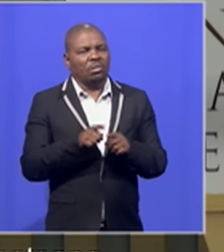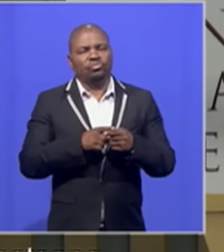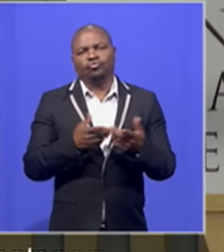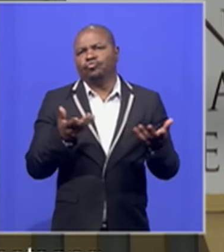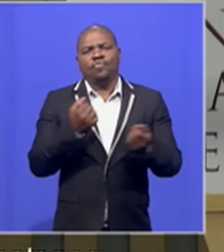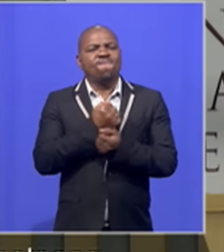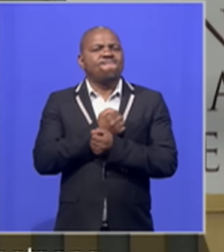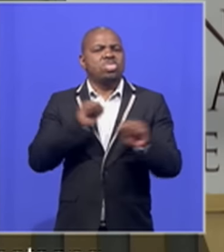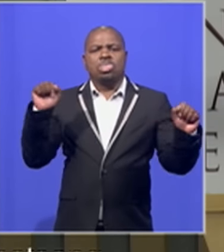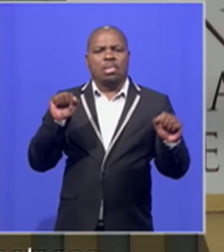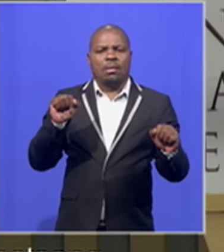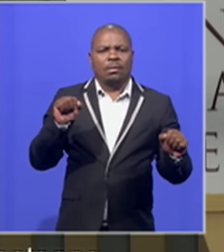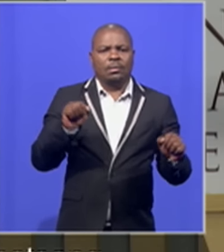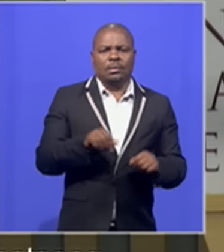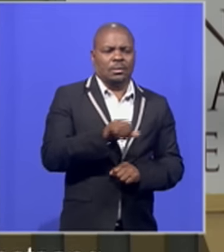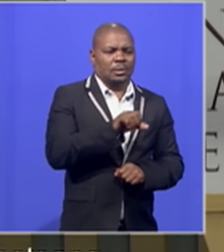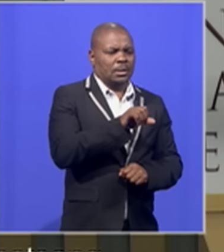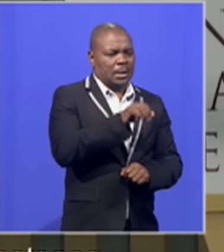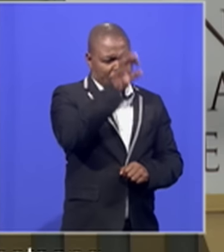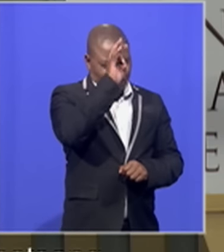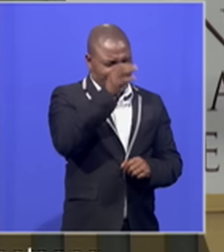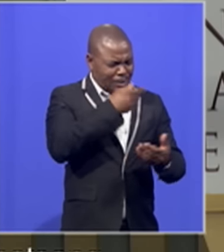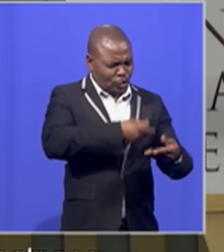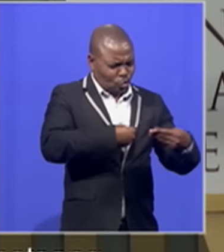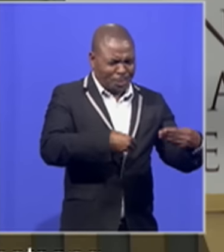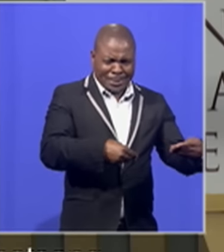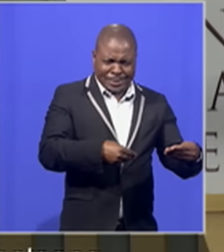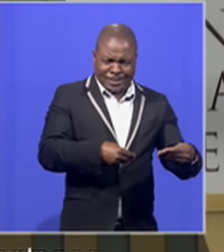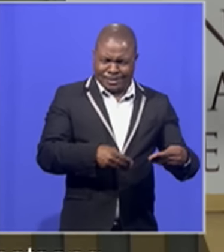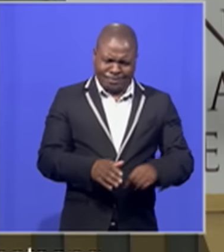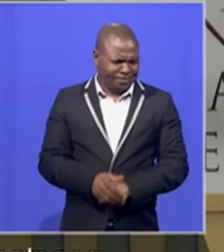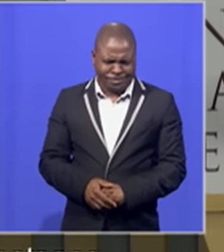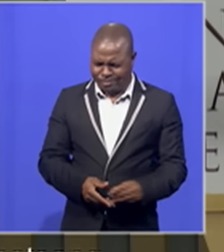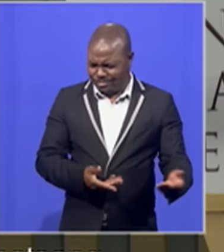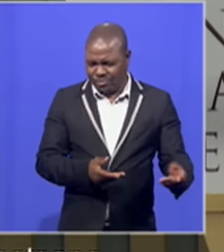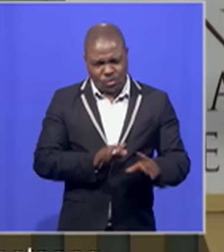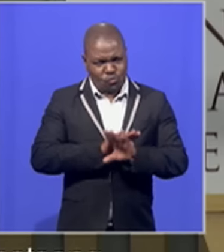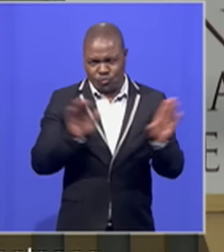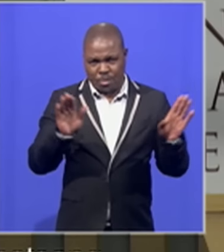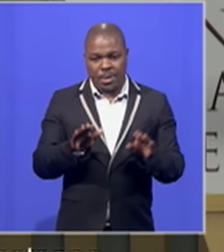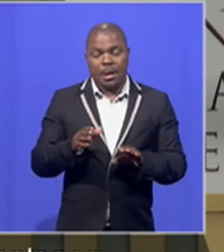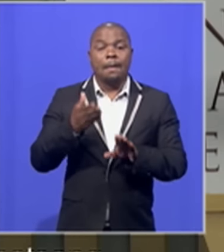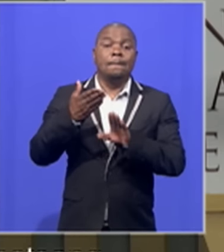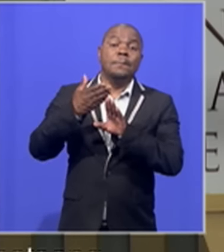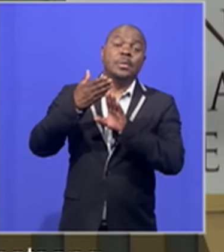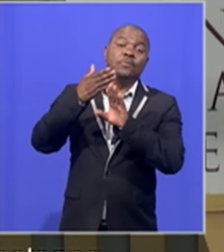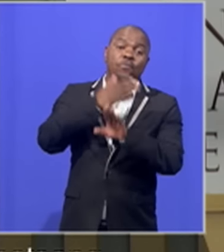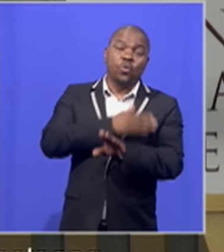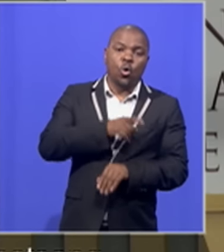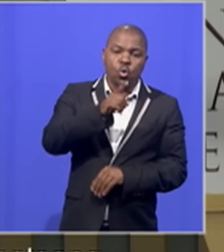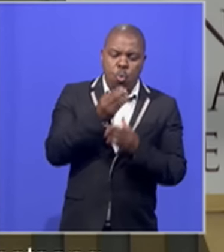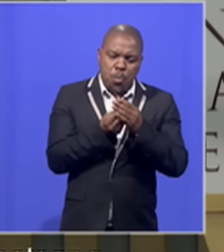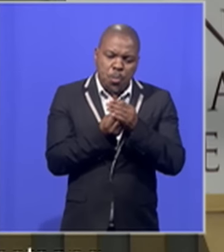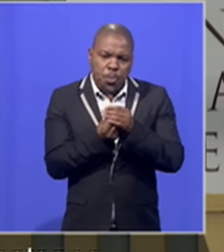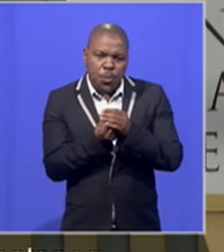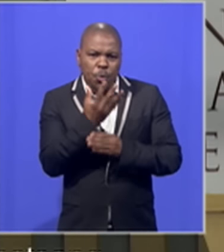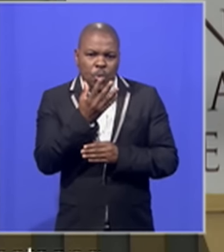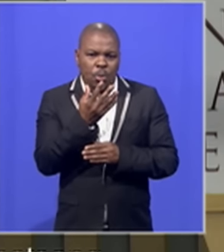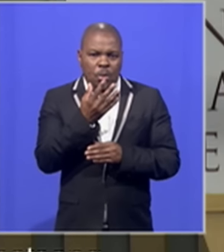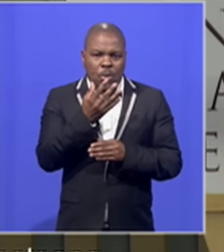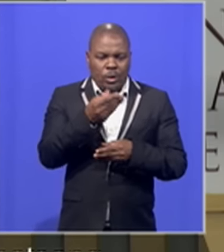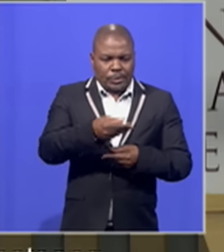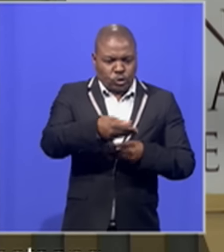have such documents. You simply can't. Before you get to the point of generating a document